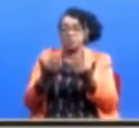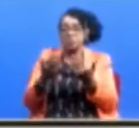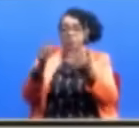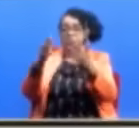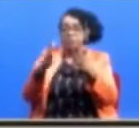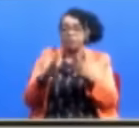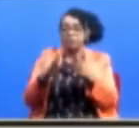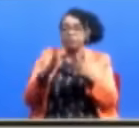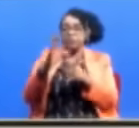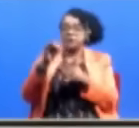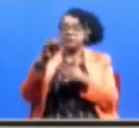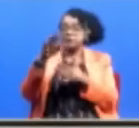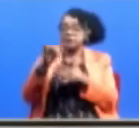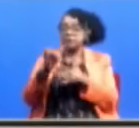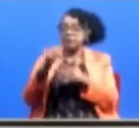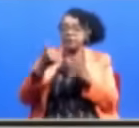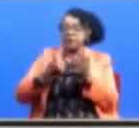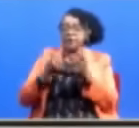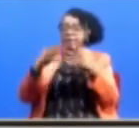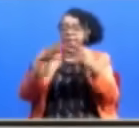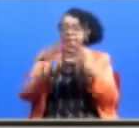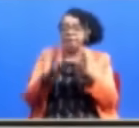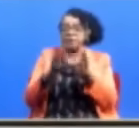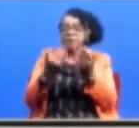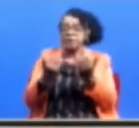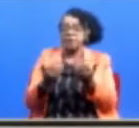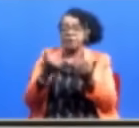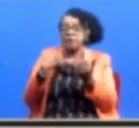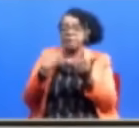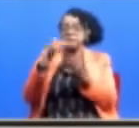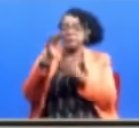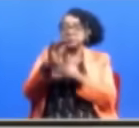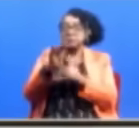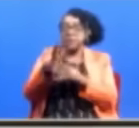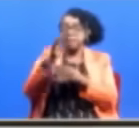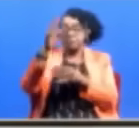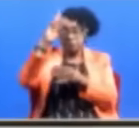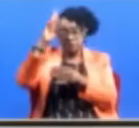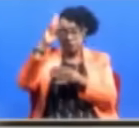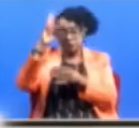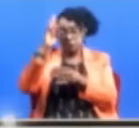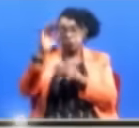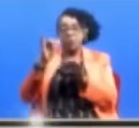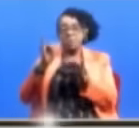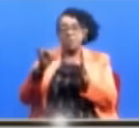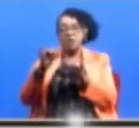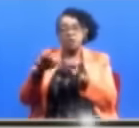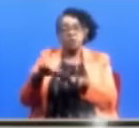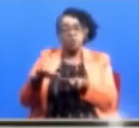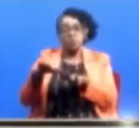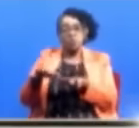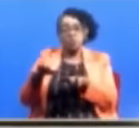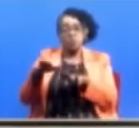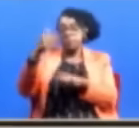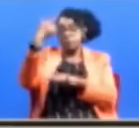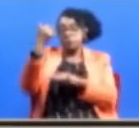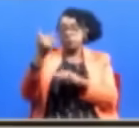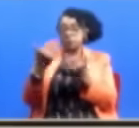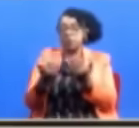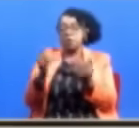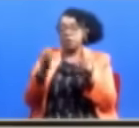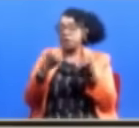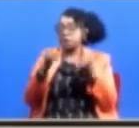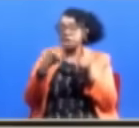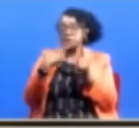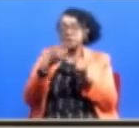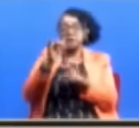lying at the city mortuary. The lady's family has been asked by police to remain low-key for now because they can't